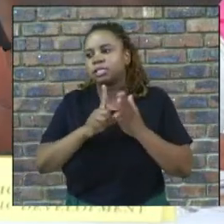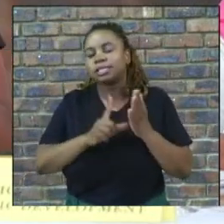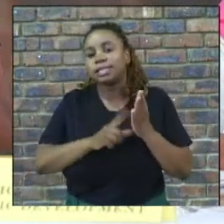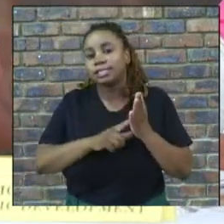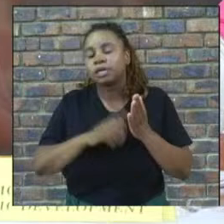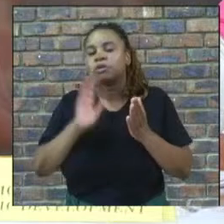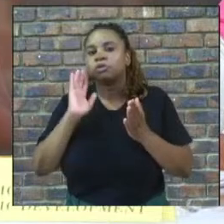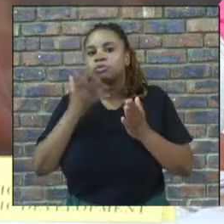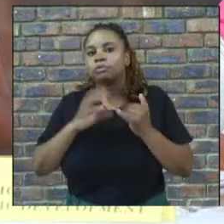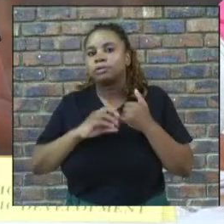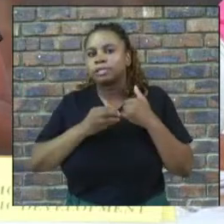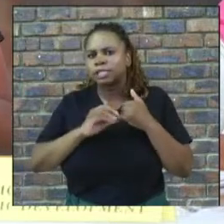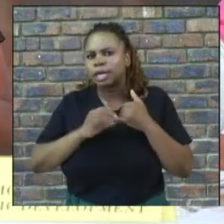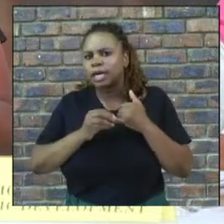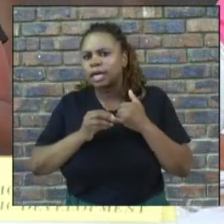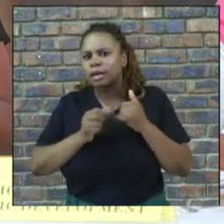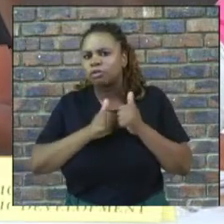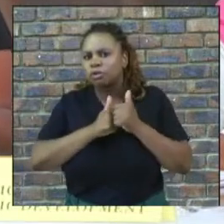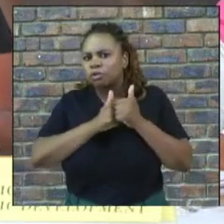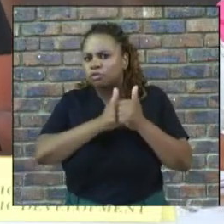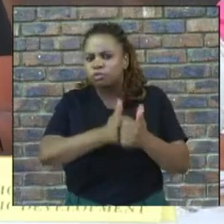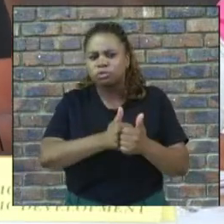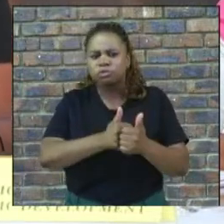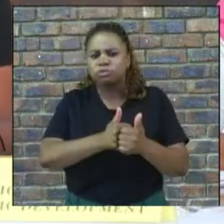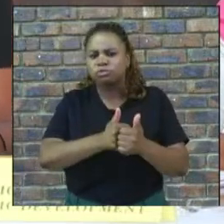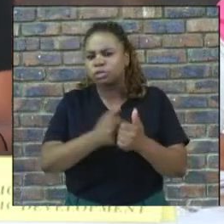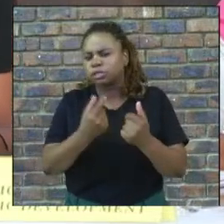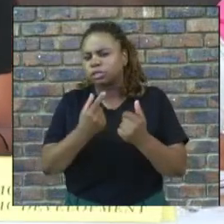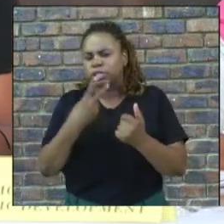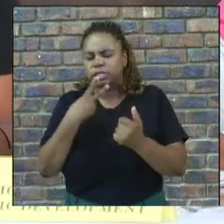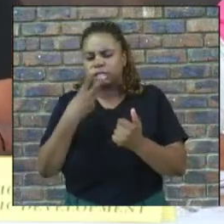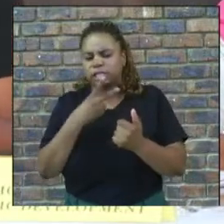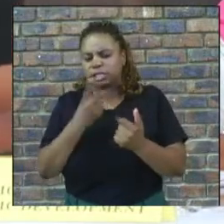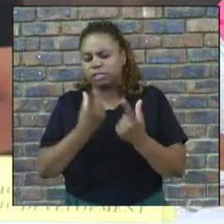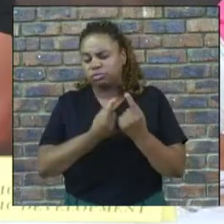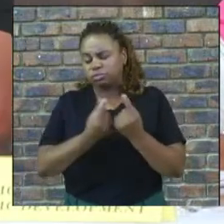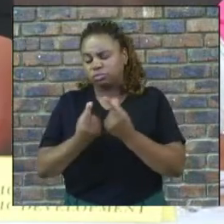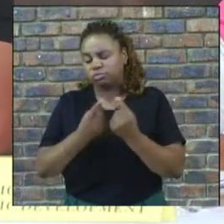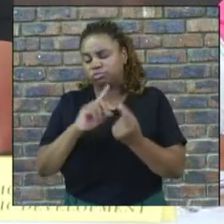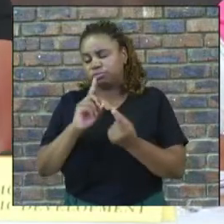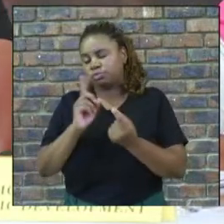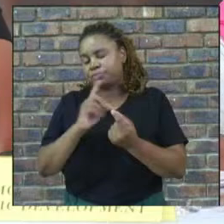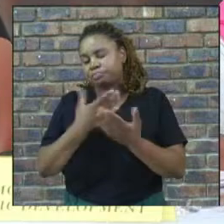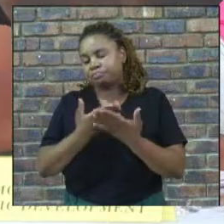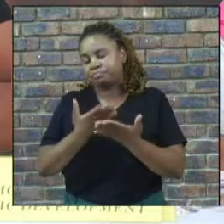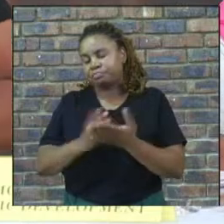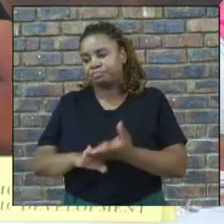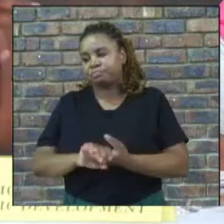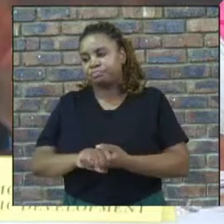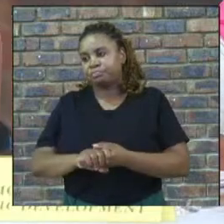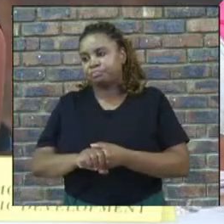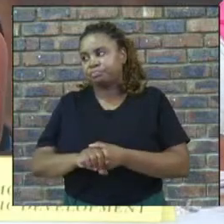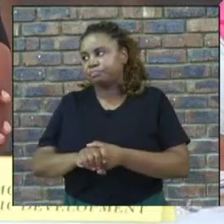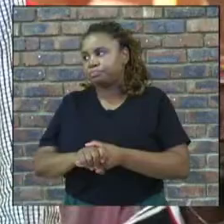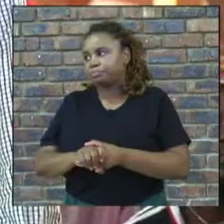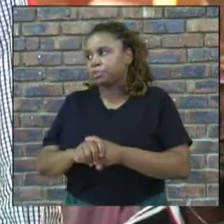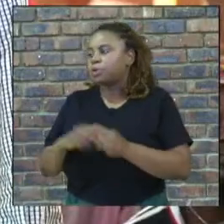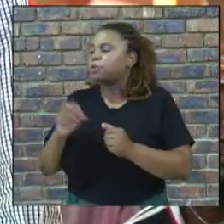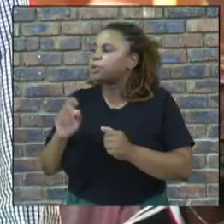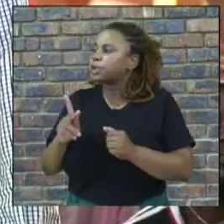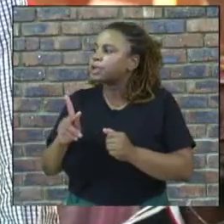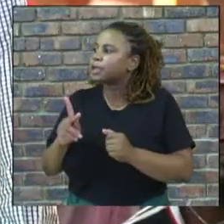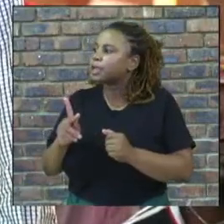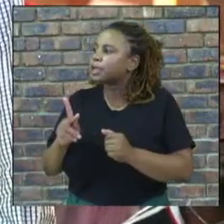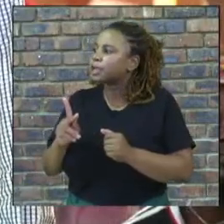it that you have not been able to be assisted. Okay. Nona le ba bang ba sa le ba kry funding.